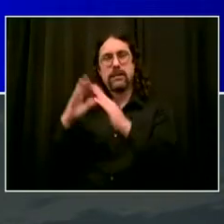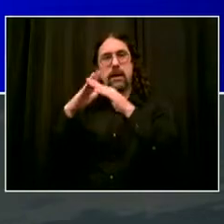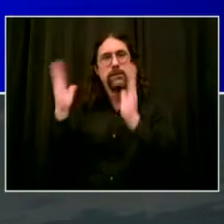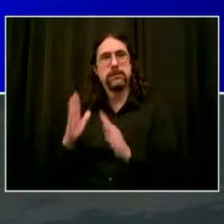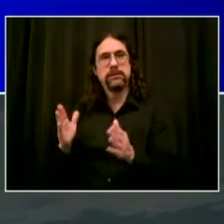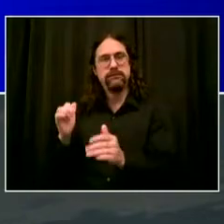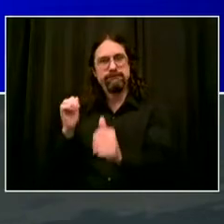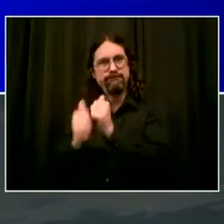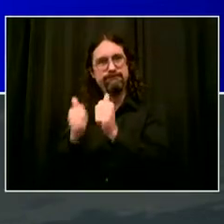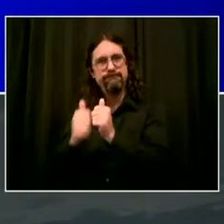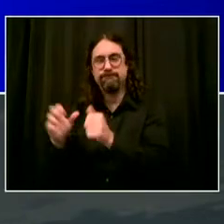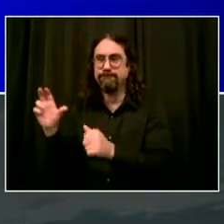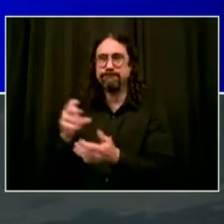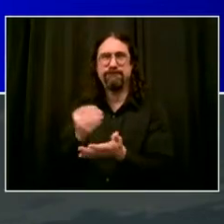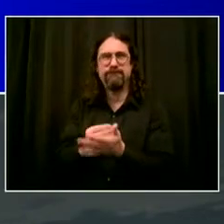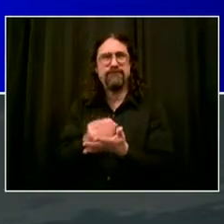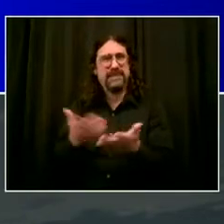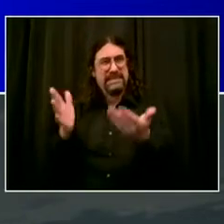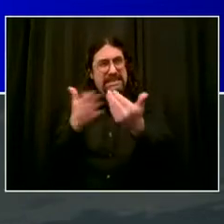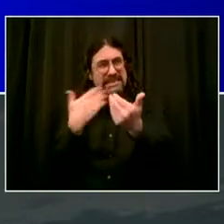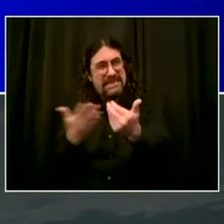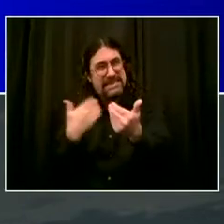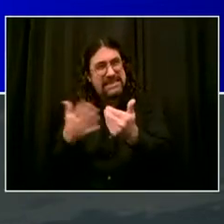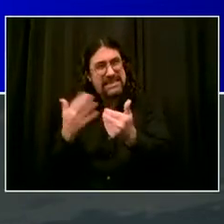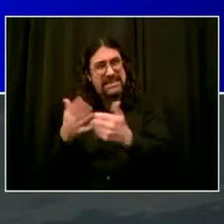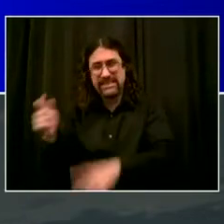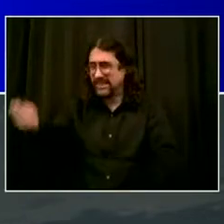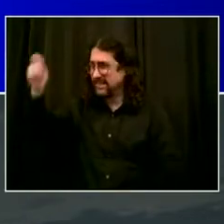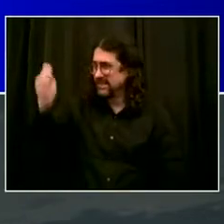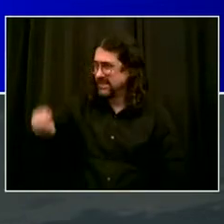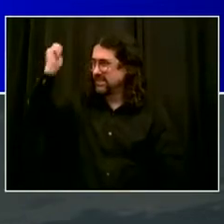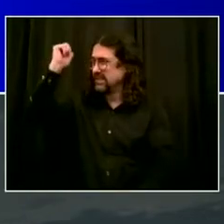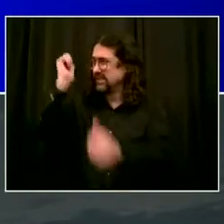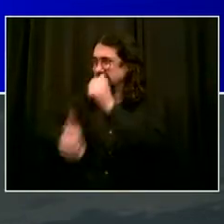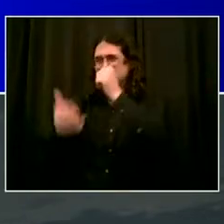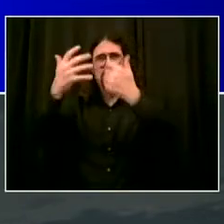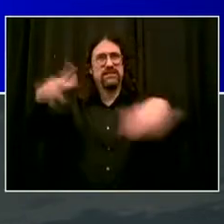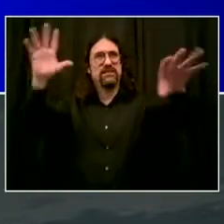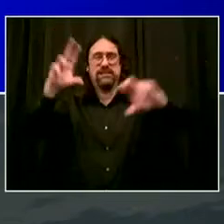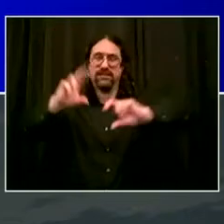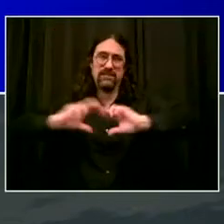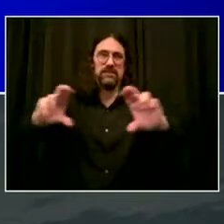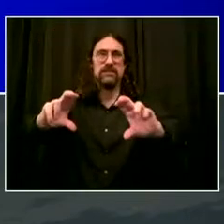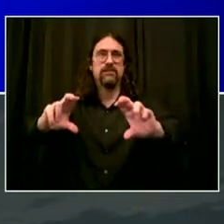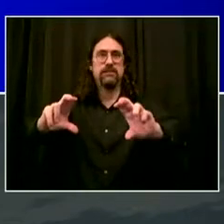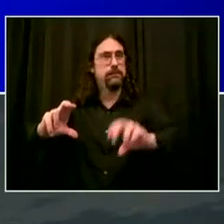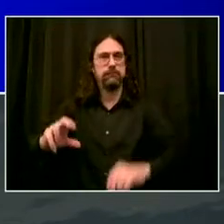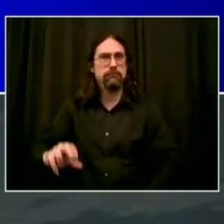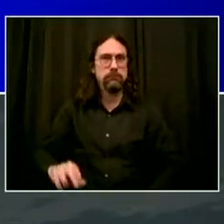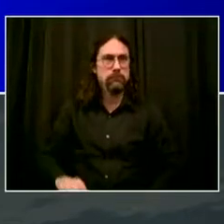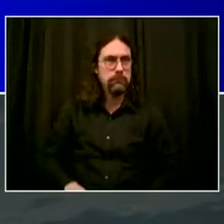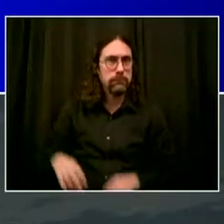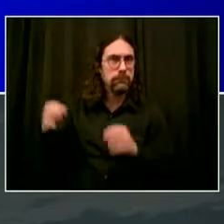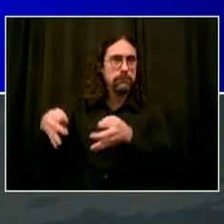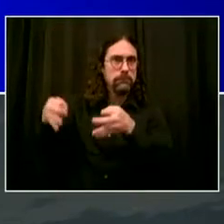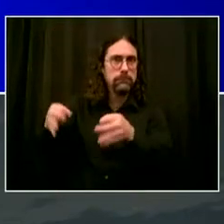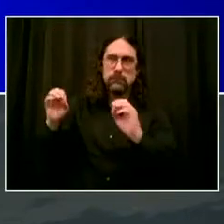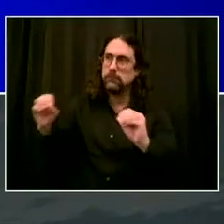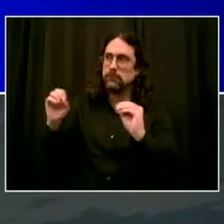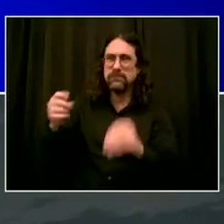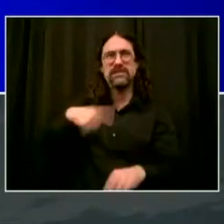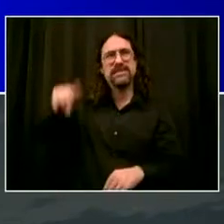have the money for the basics it's going to help jobs come back it's going to help us expand our reopening of our schools